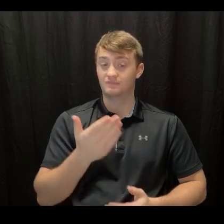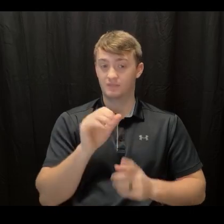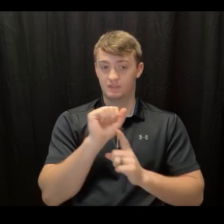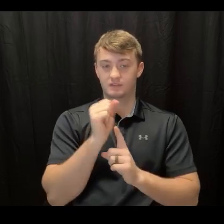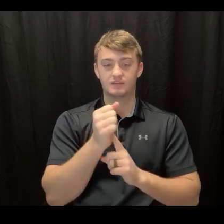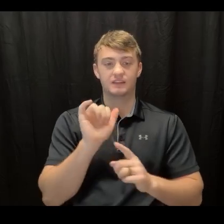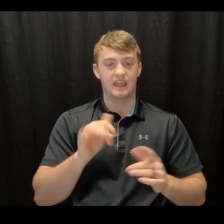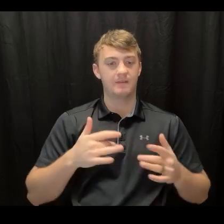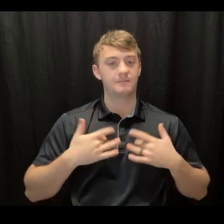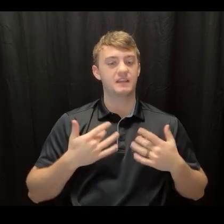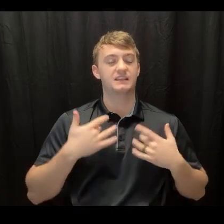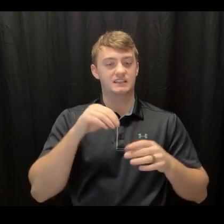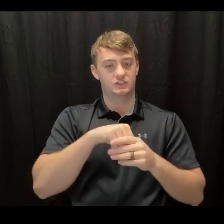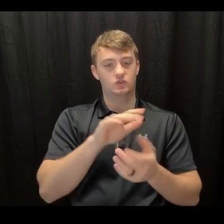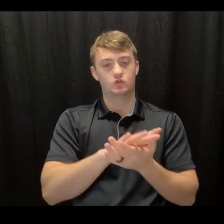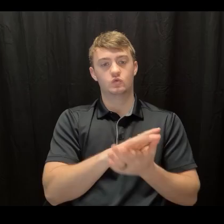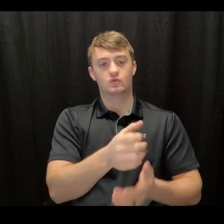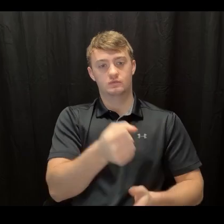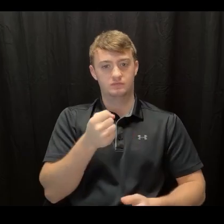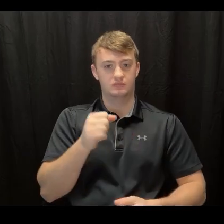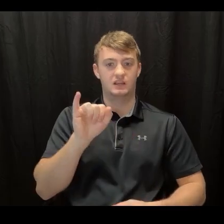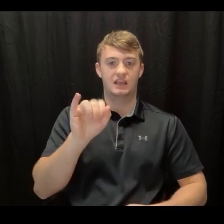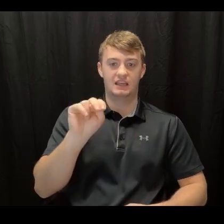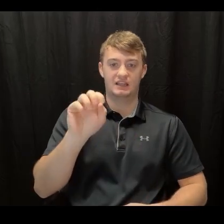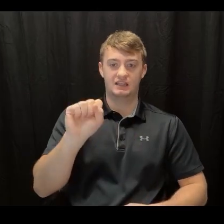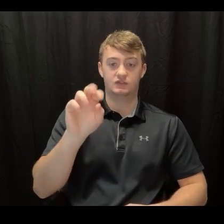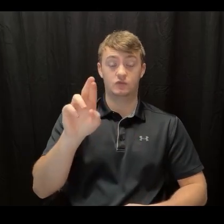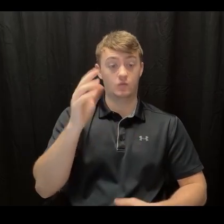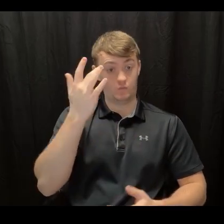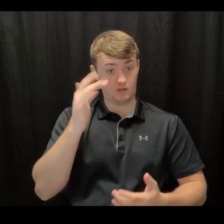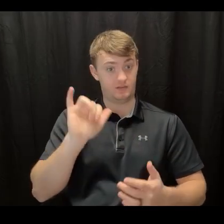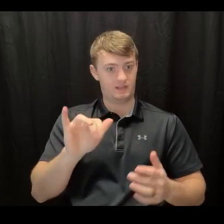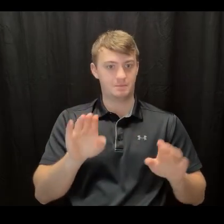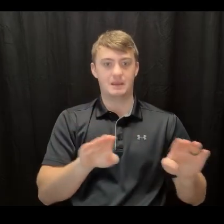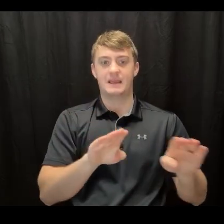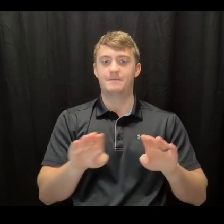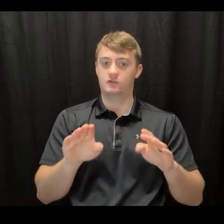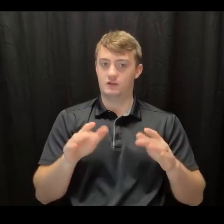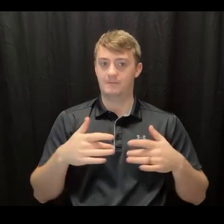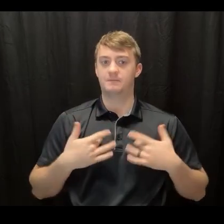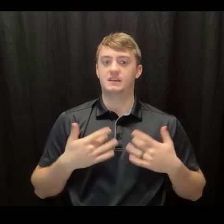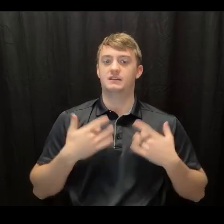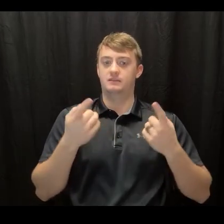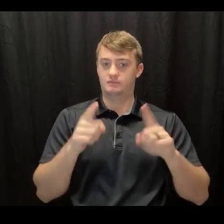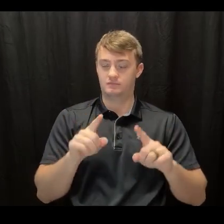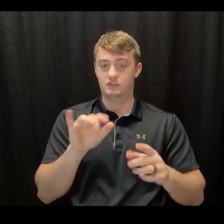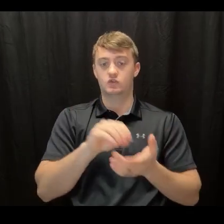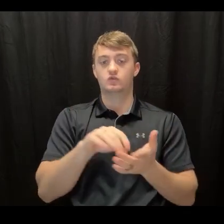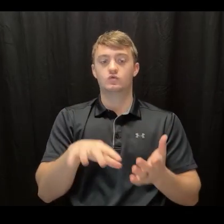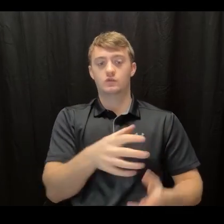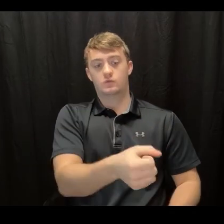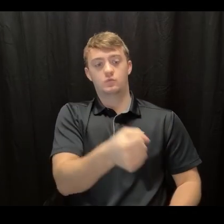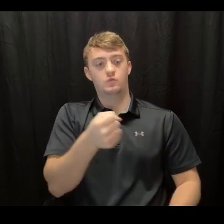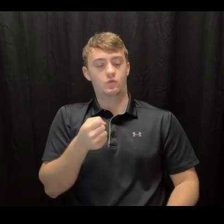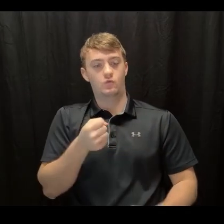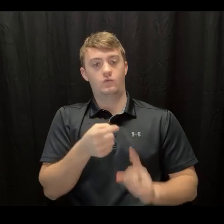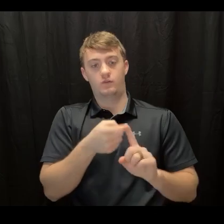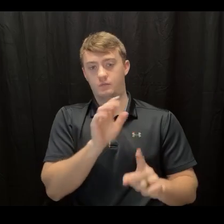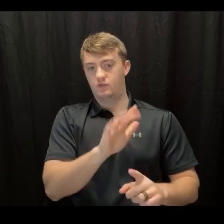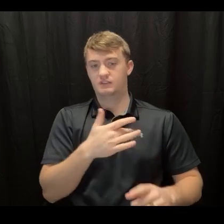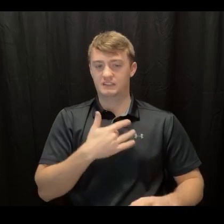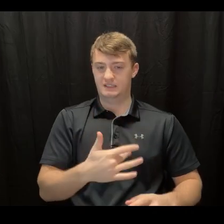In this scenario, the event is an in-school removal that INSR because a behavior event did occur and the student was removed from her